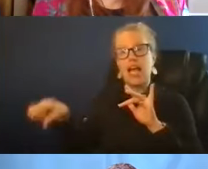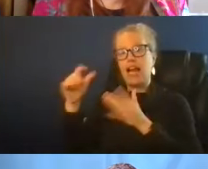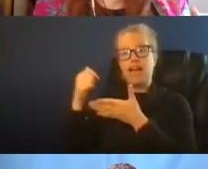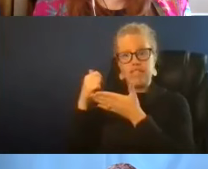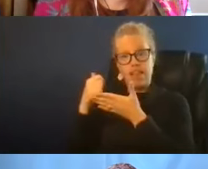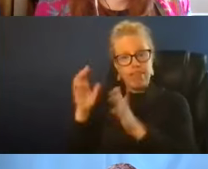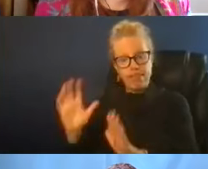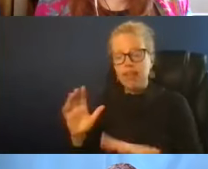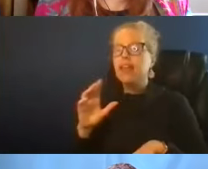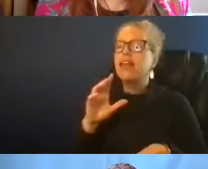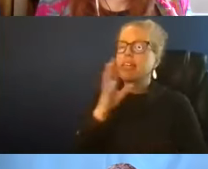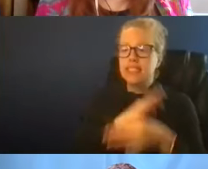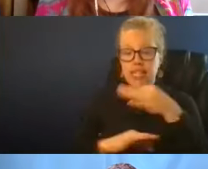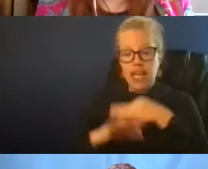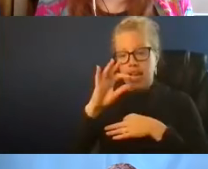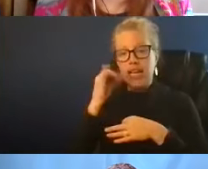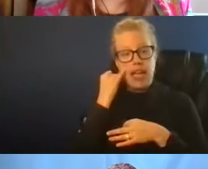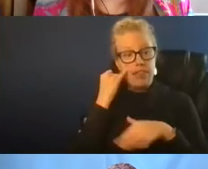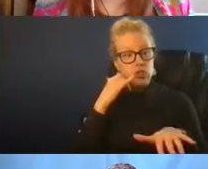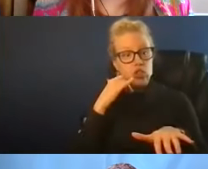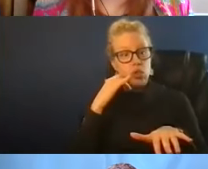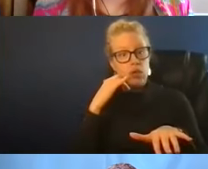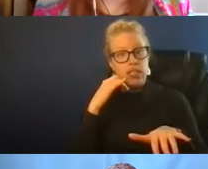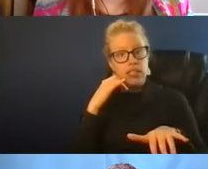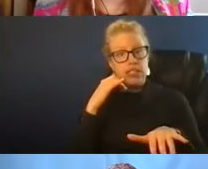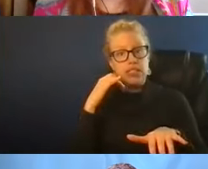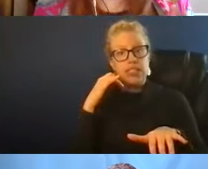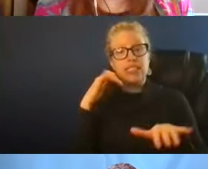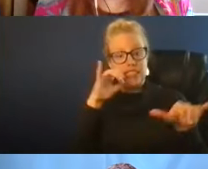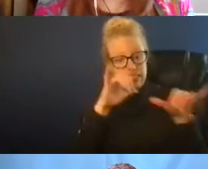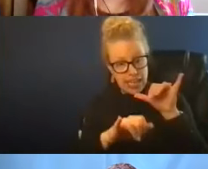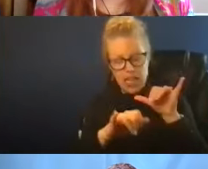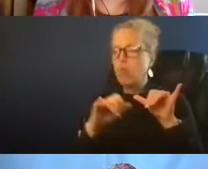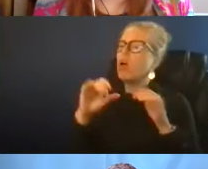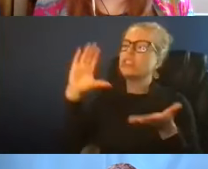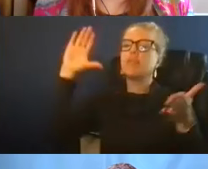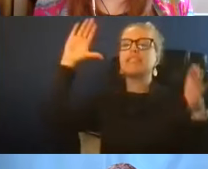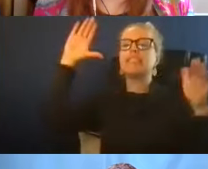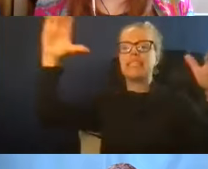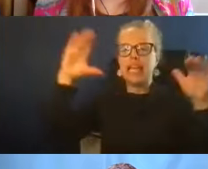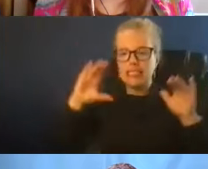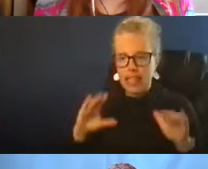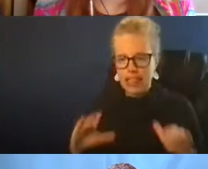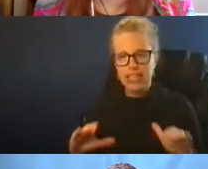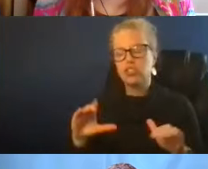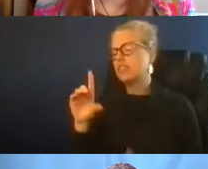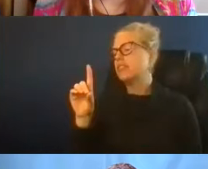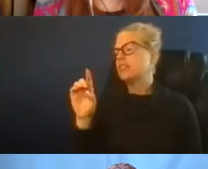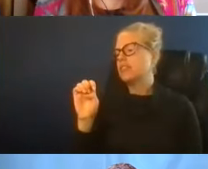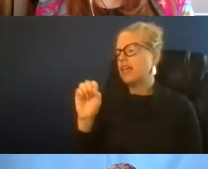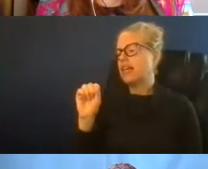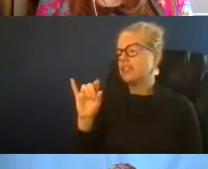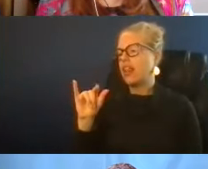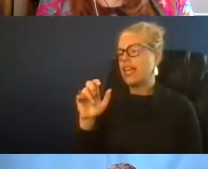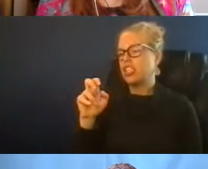Maybe instead we would have focused on what are some de-escalation techniques? How do you know when an abusive incident is going to happen?